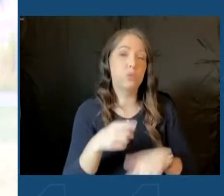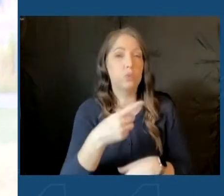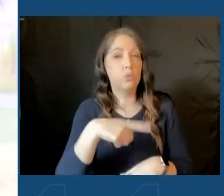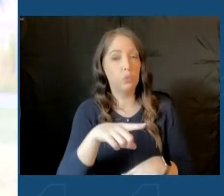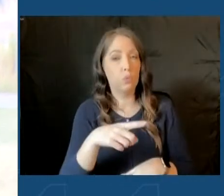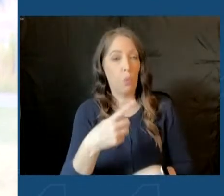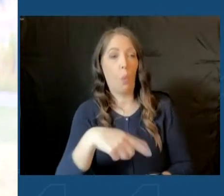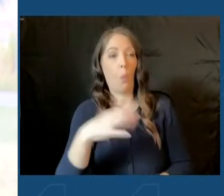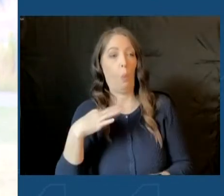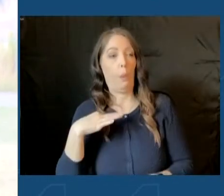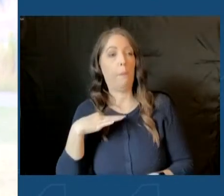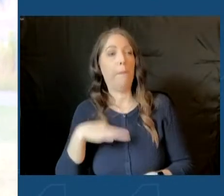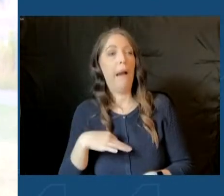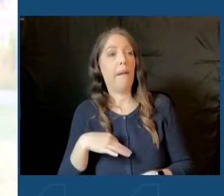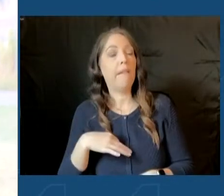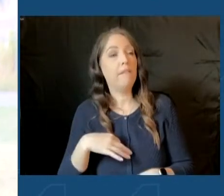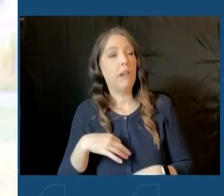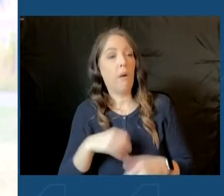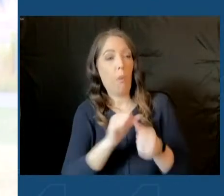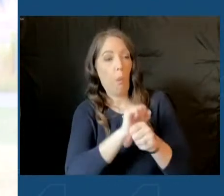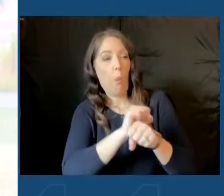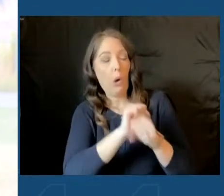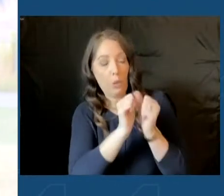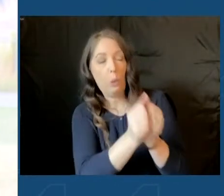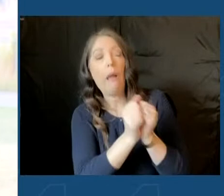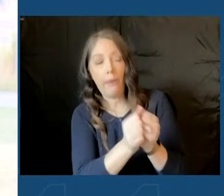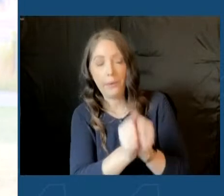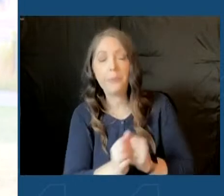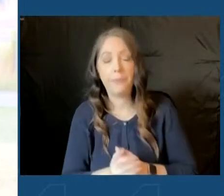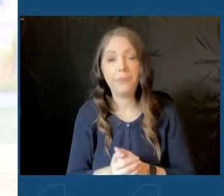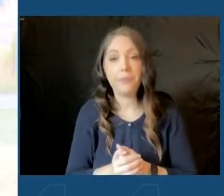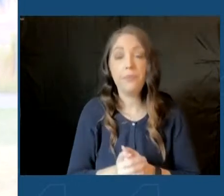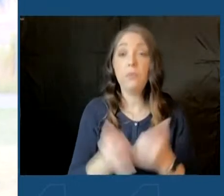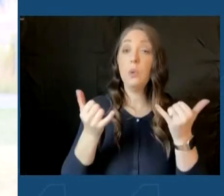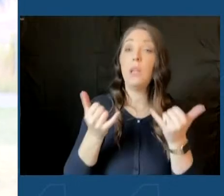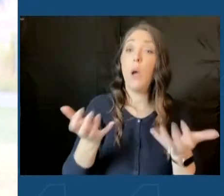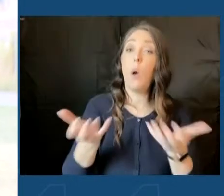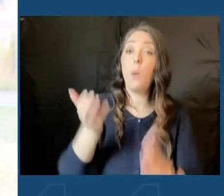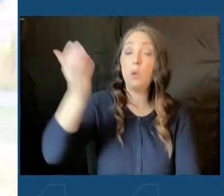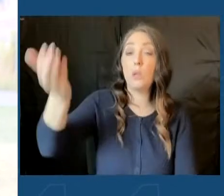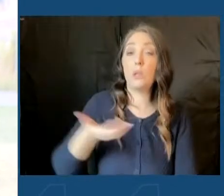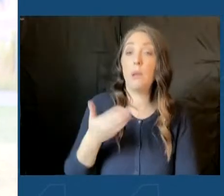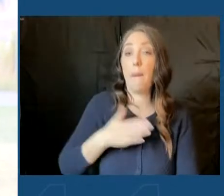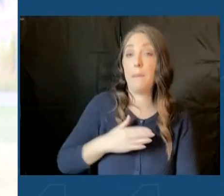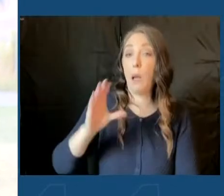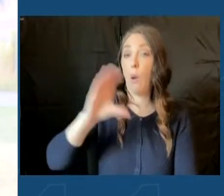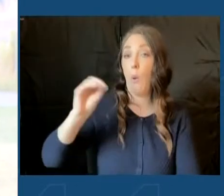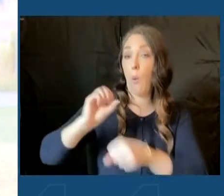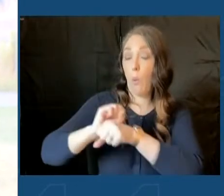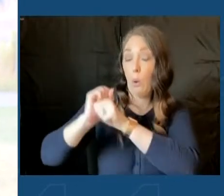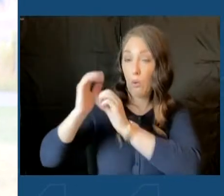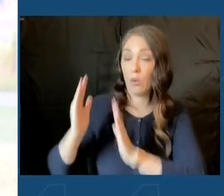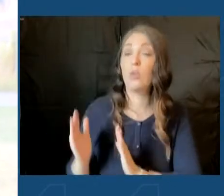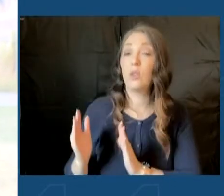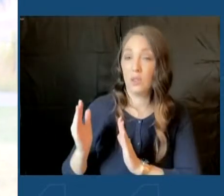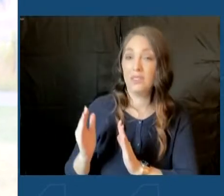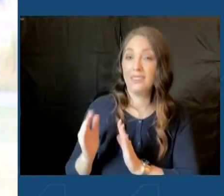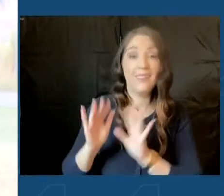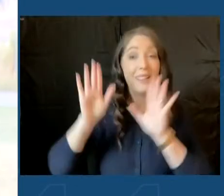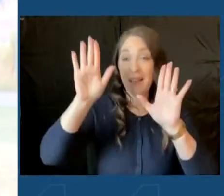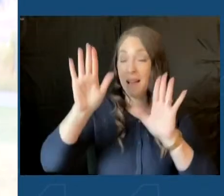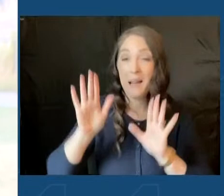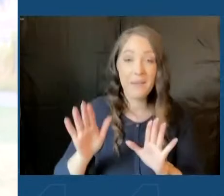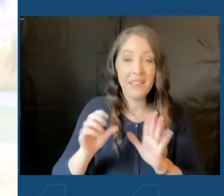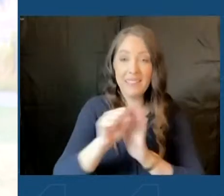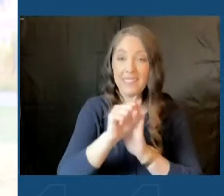from working with on a day-to-day basis. And with that, I'd like to introduce my colleague, the wonderful